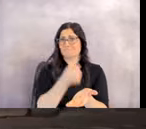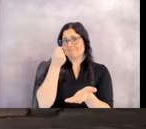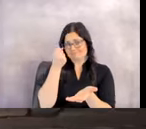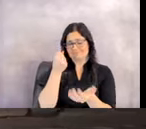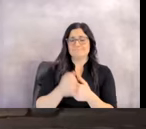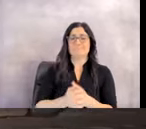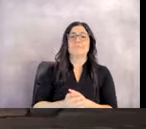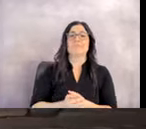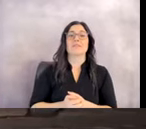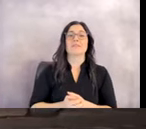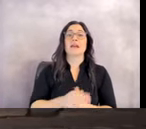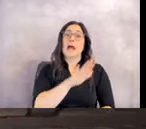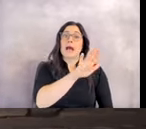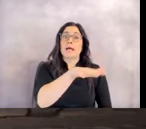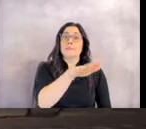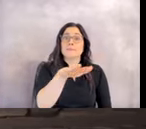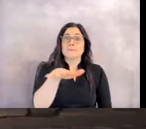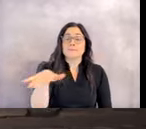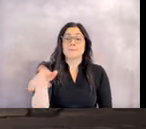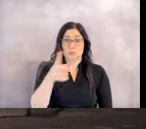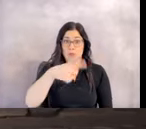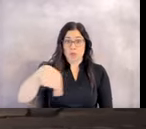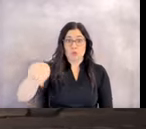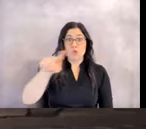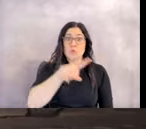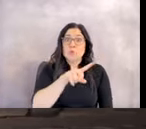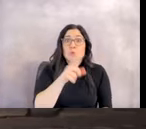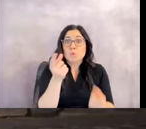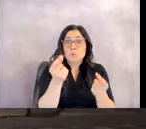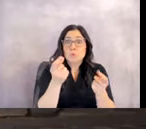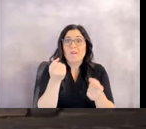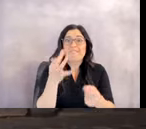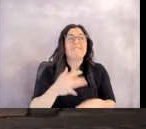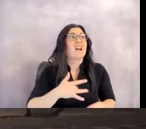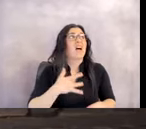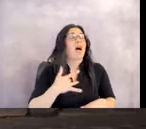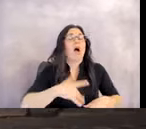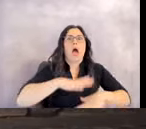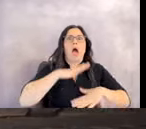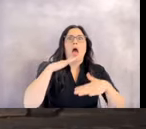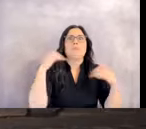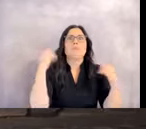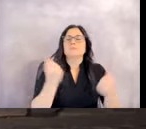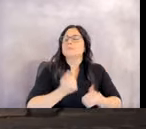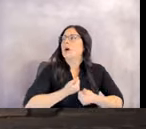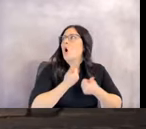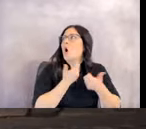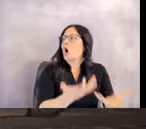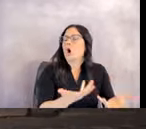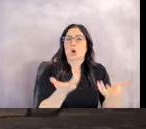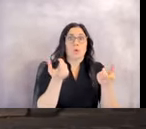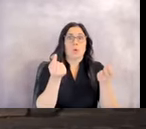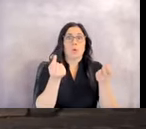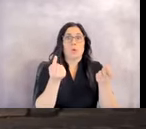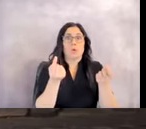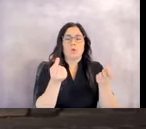We're interested to know how you cope with burnout. So what are the things that you are doing to cope with your burnout that we can share with each